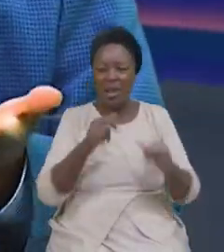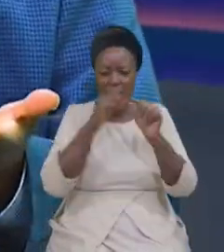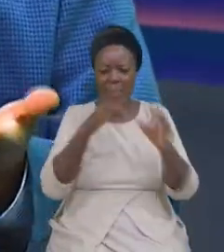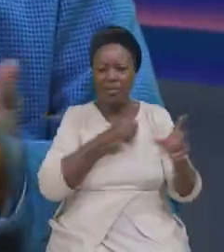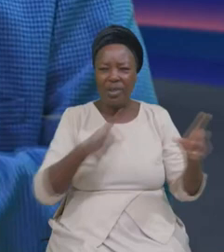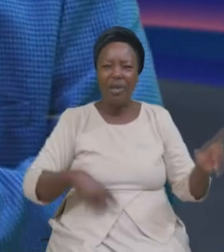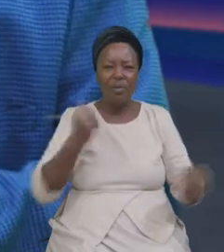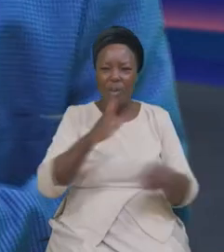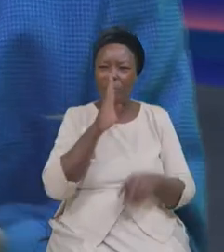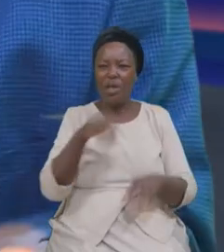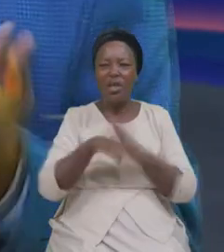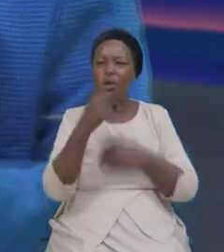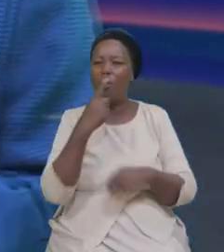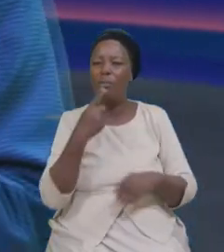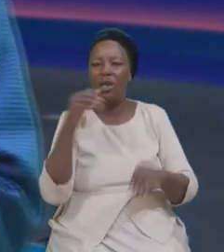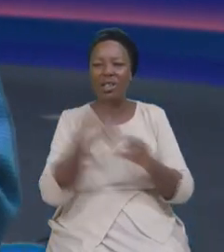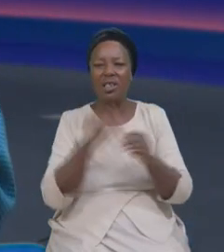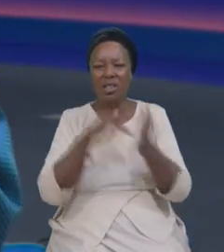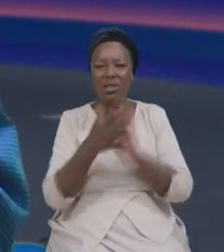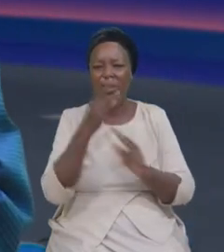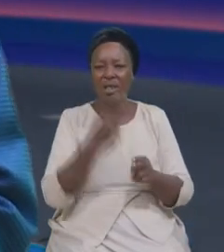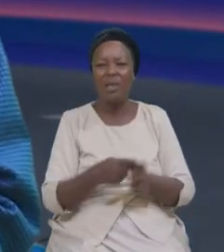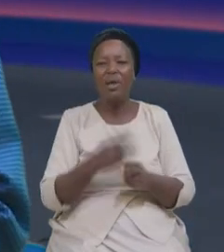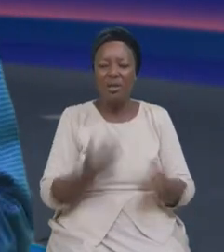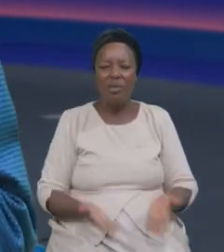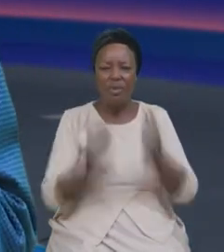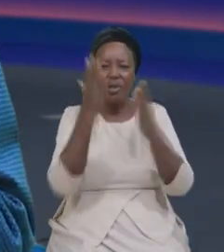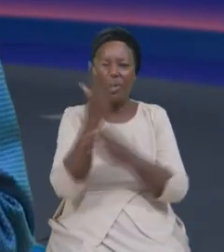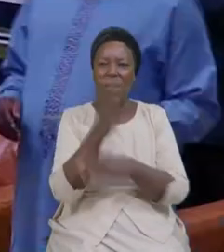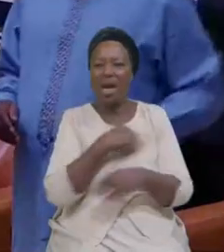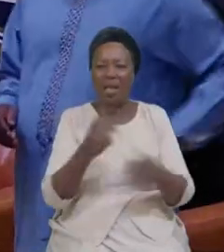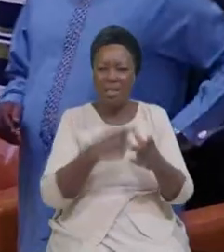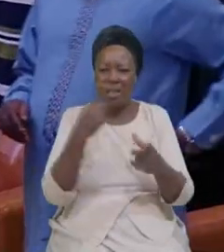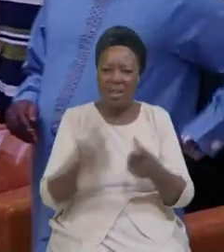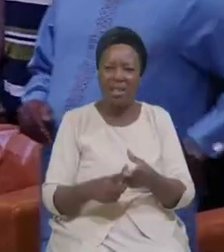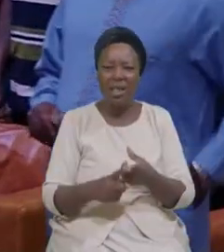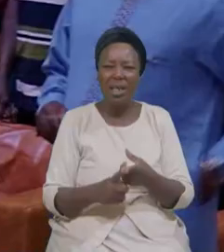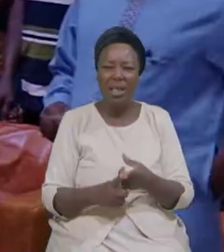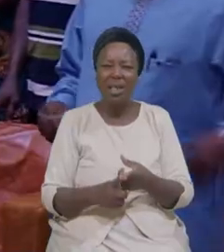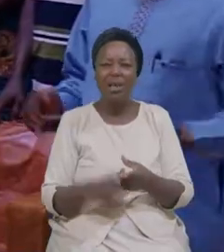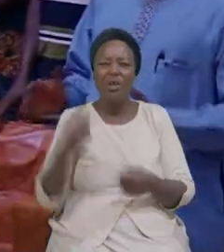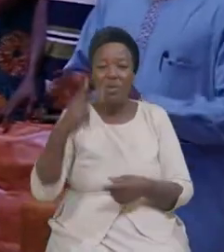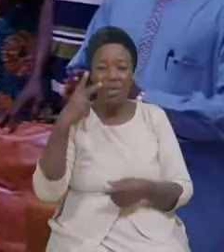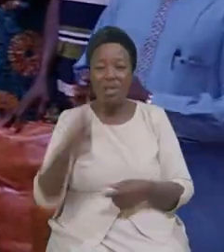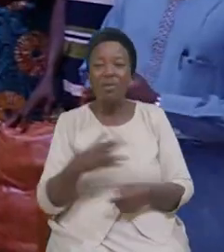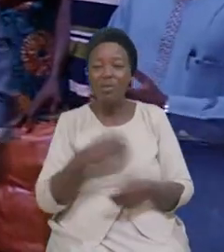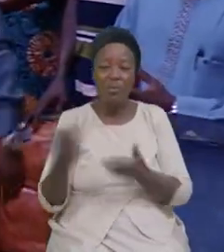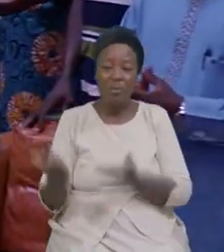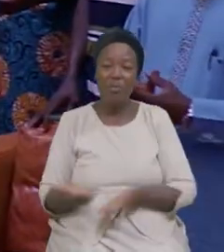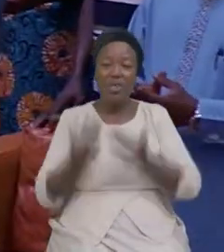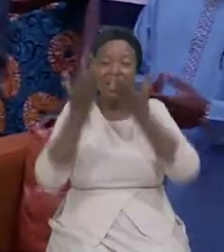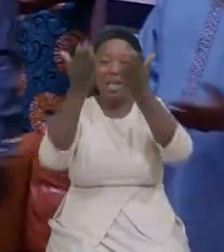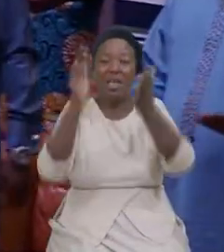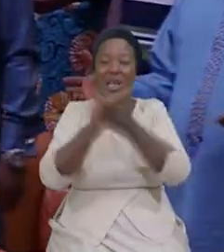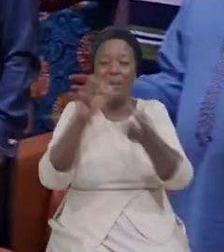in your mouth in Jesus. Let's rise up. Let's rise up. And then present that problem to the Lord. And in